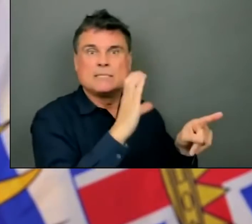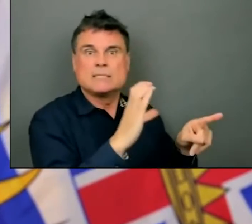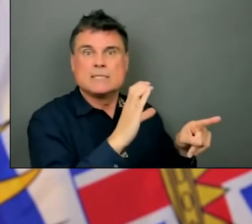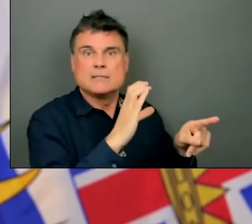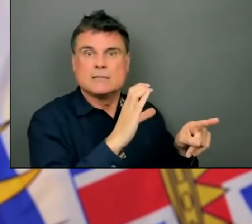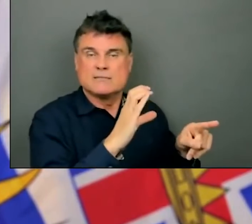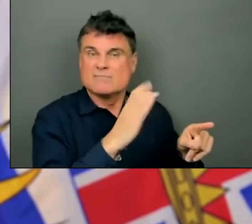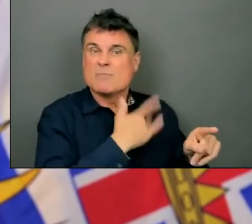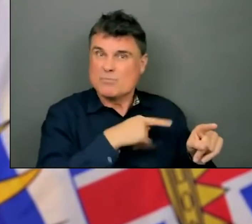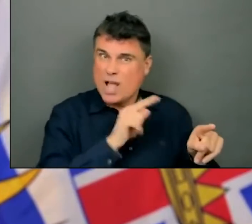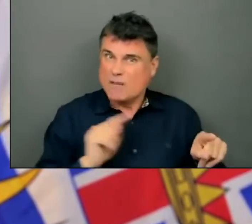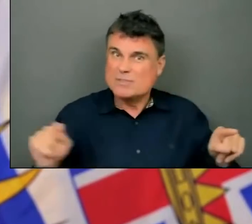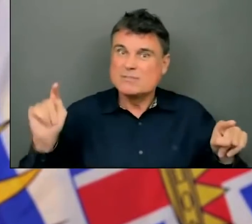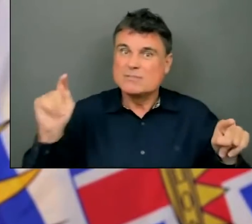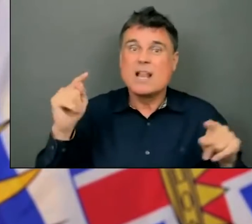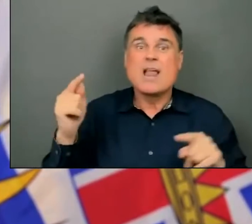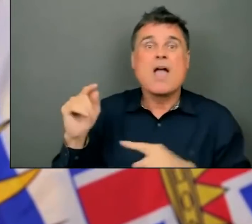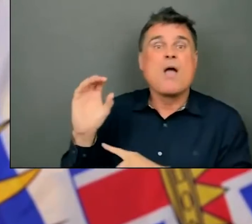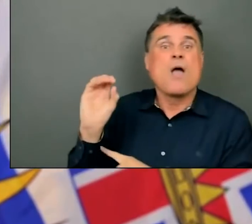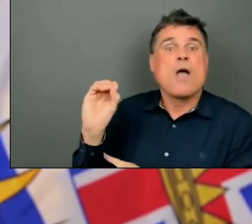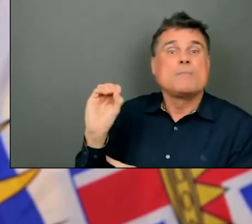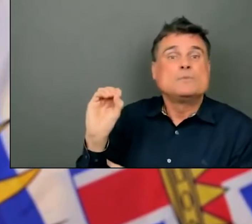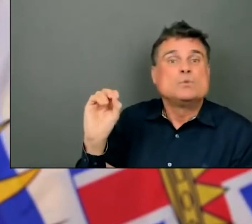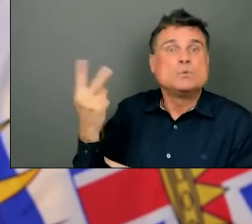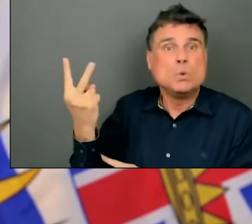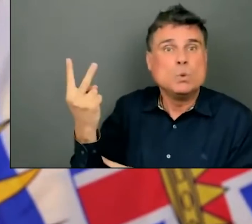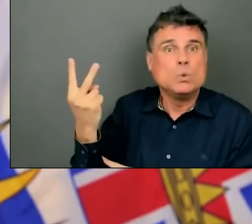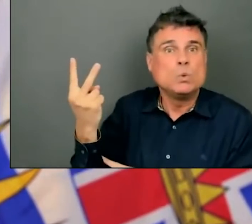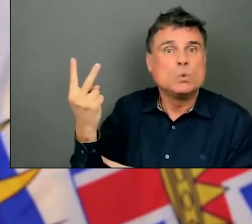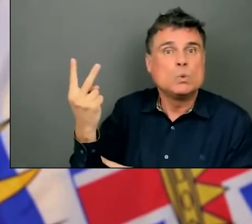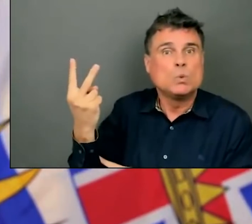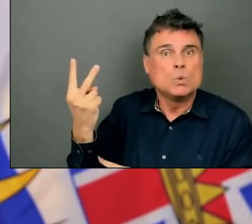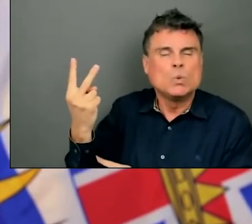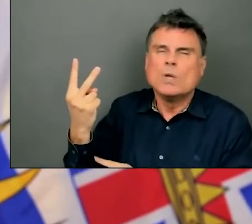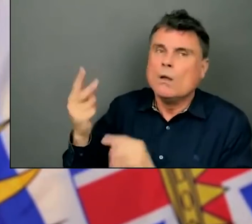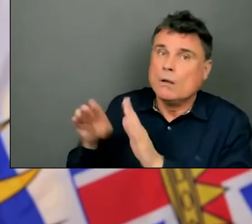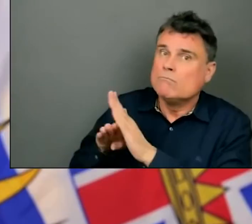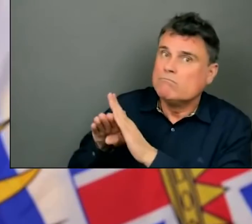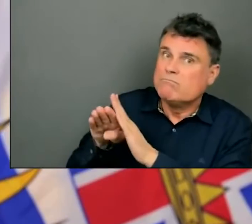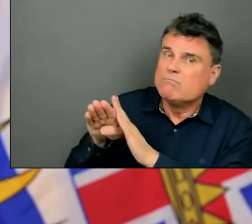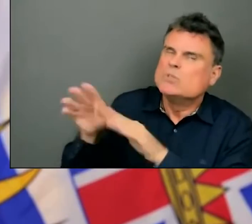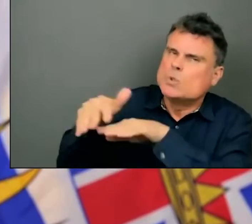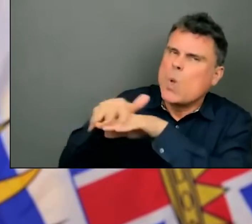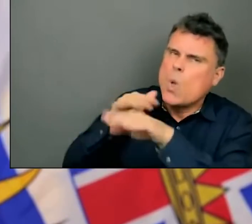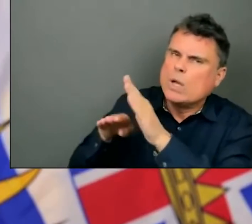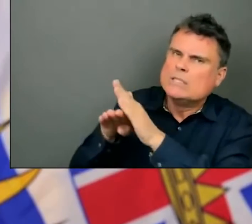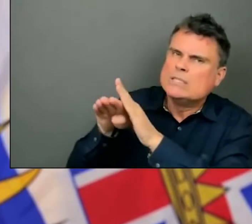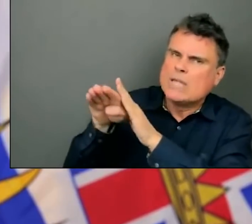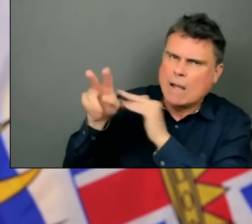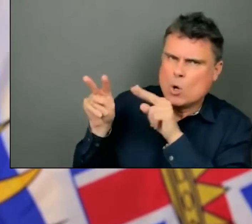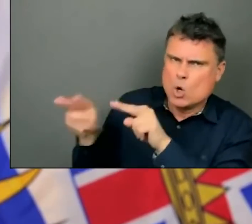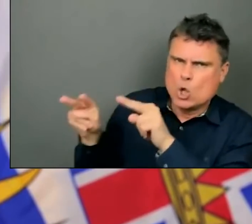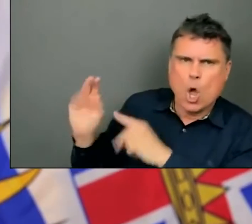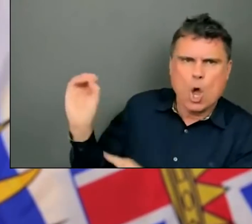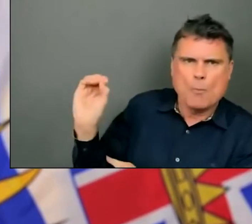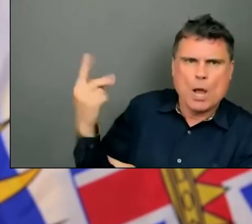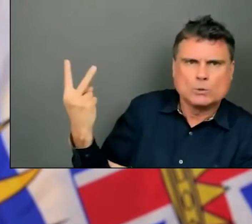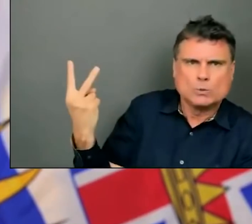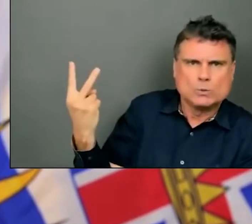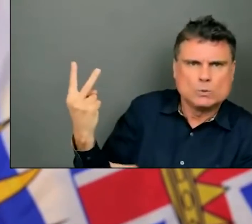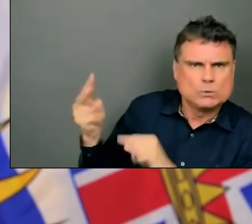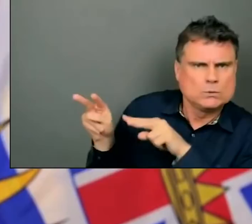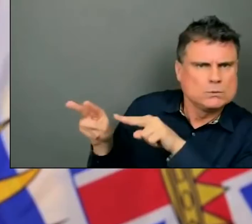is increasing, but slowly here in British Columbia, and we'll continue to monitor that. We've also been monitoring things like